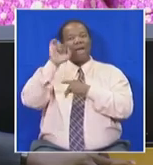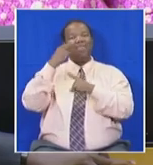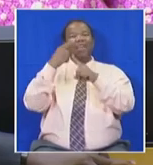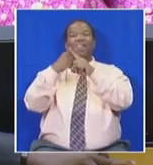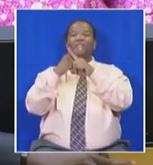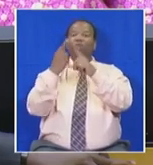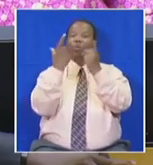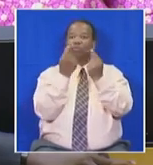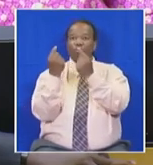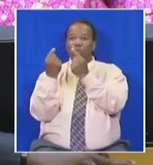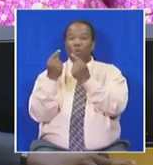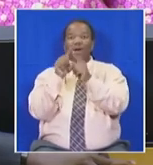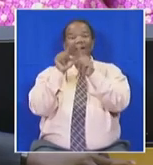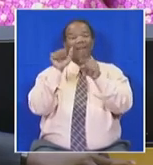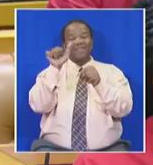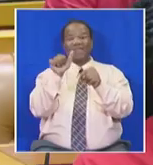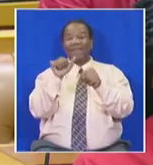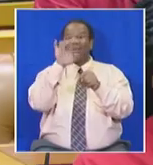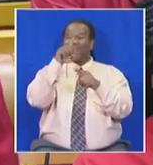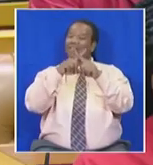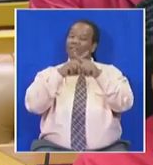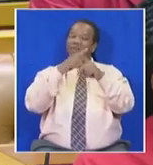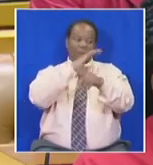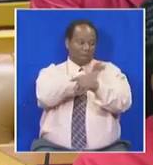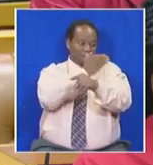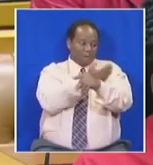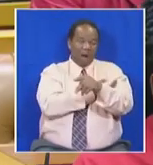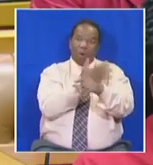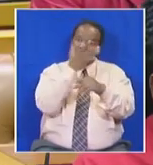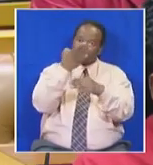exercise of executive powers by the